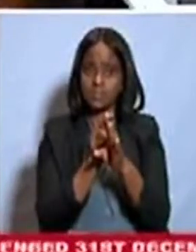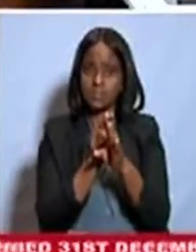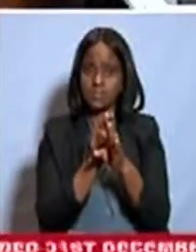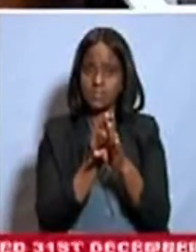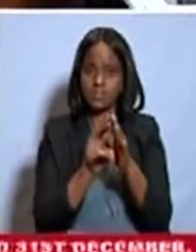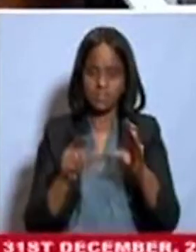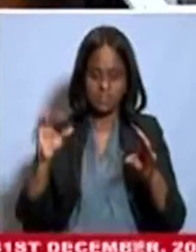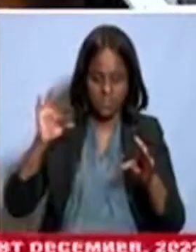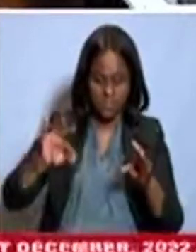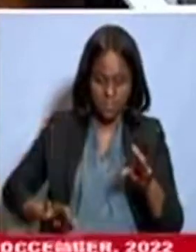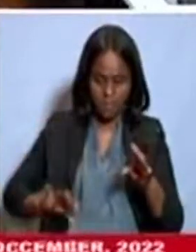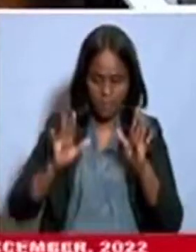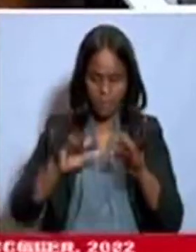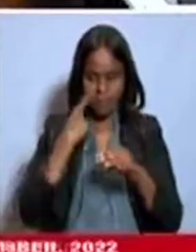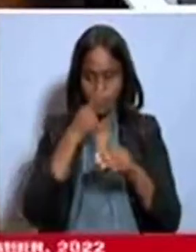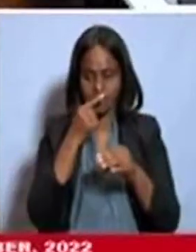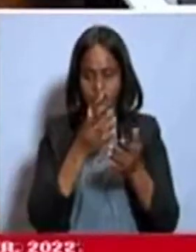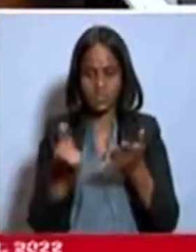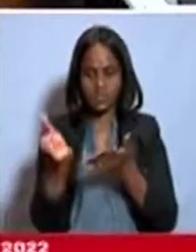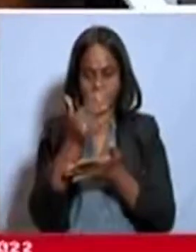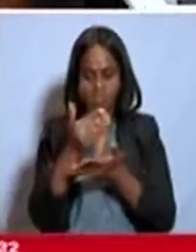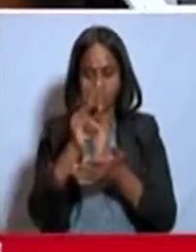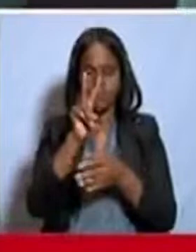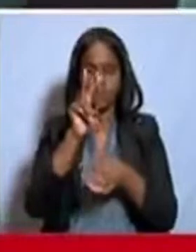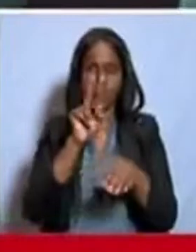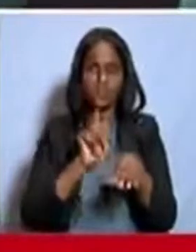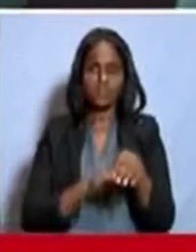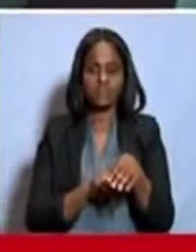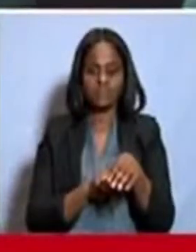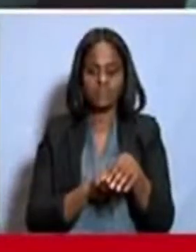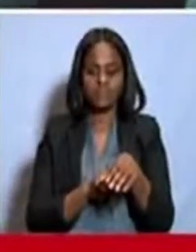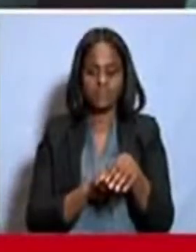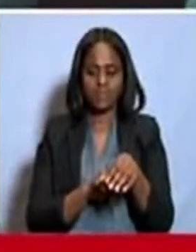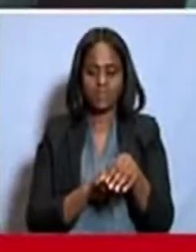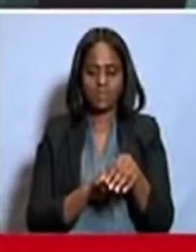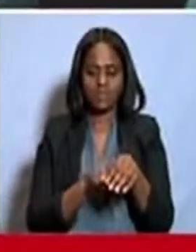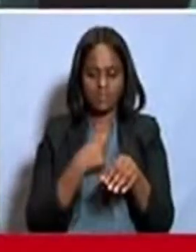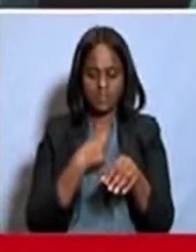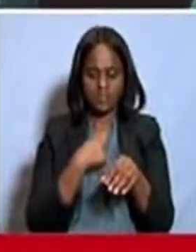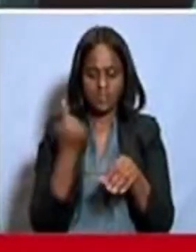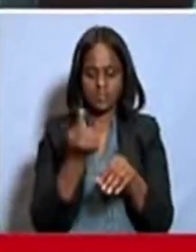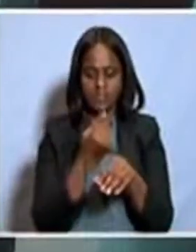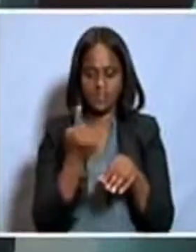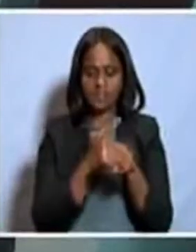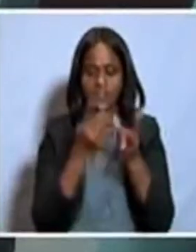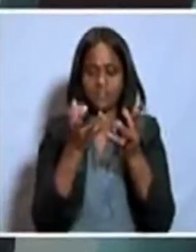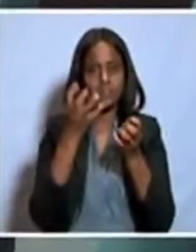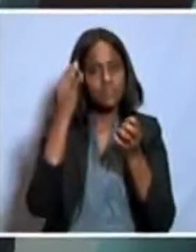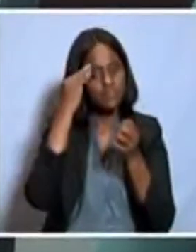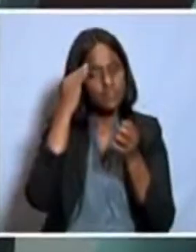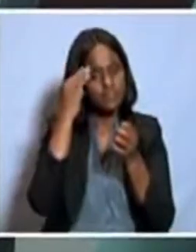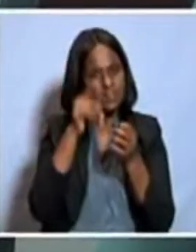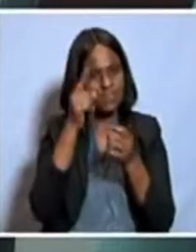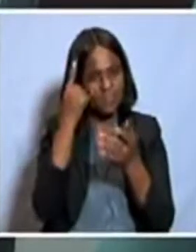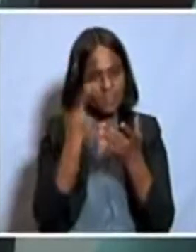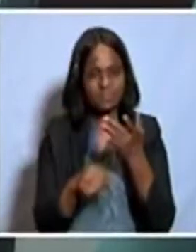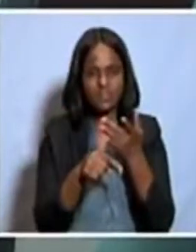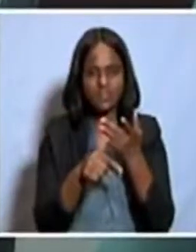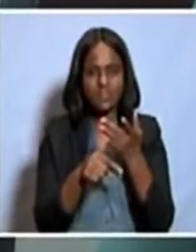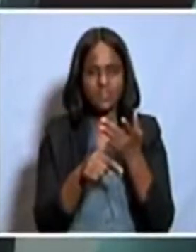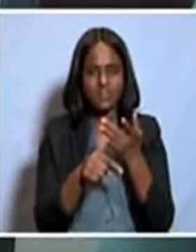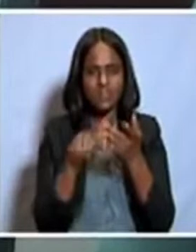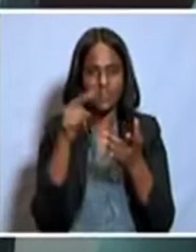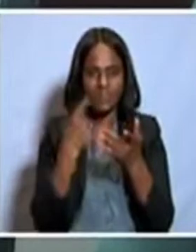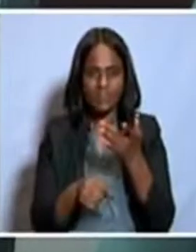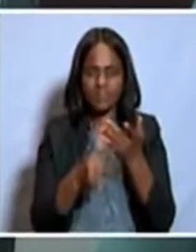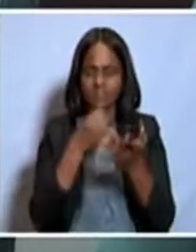the beneficiaries who collected twice. So I wanted to find out that